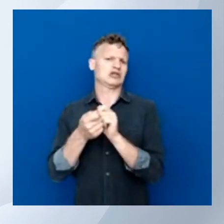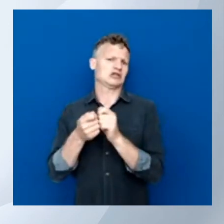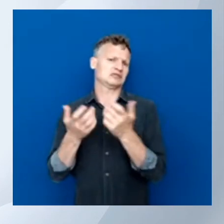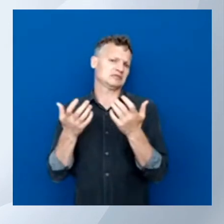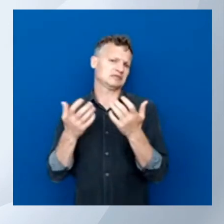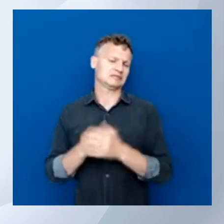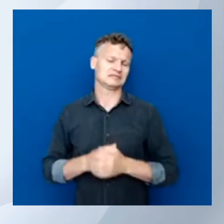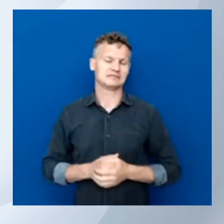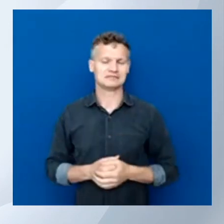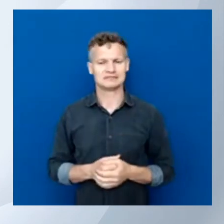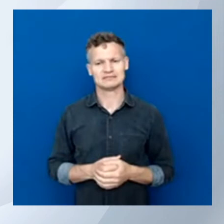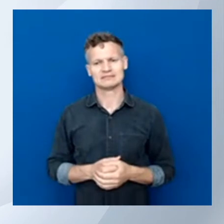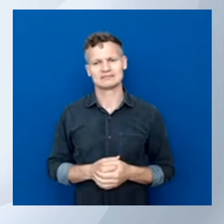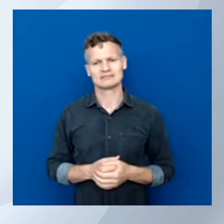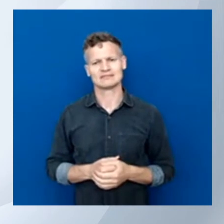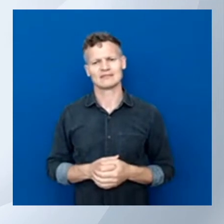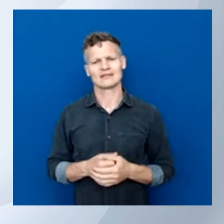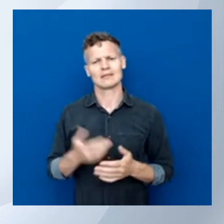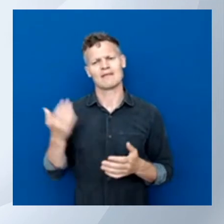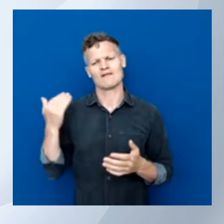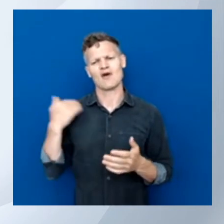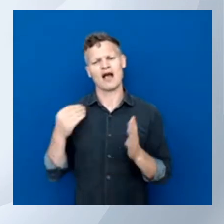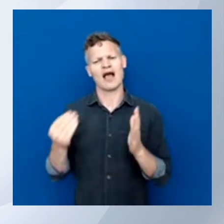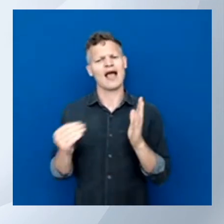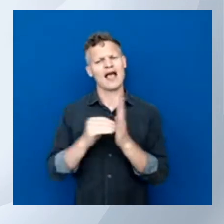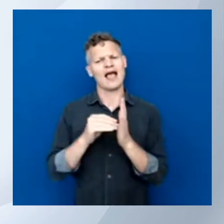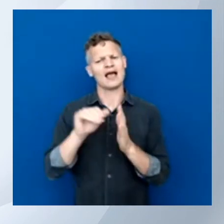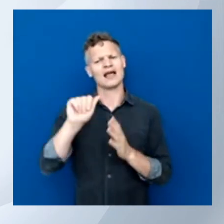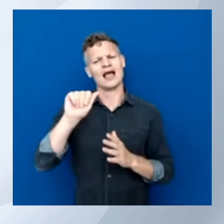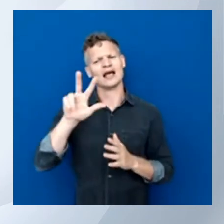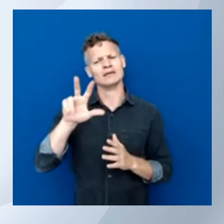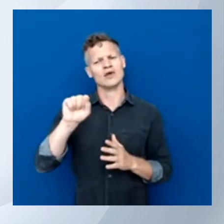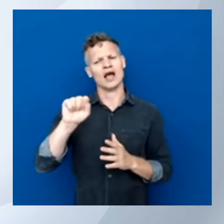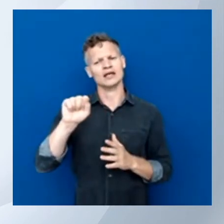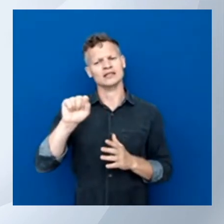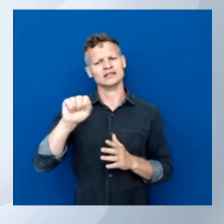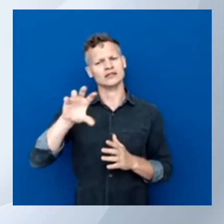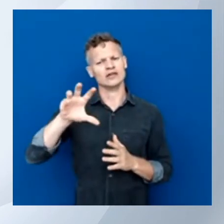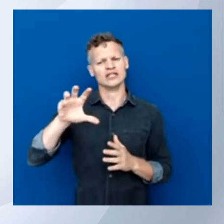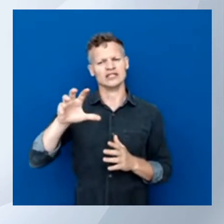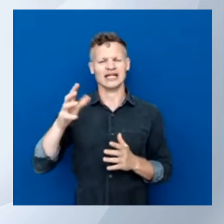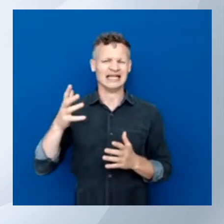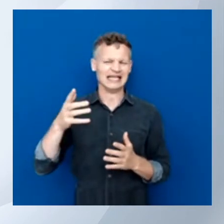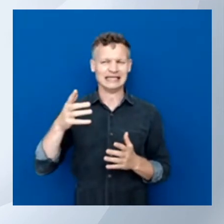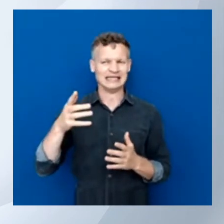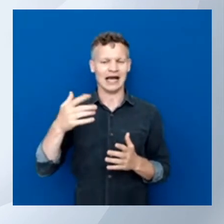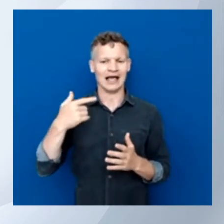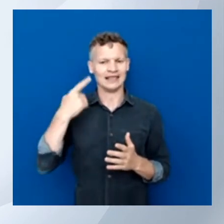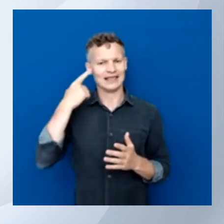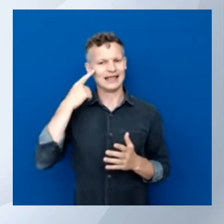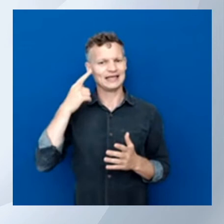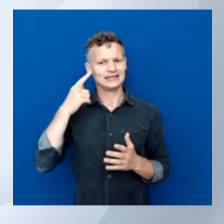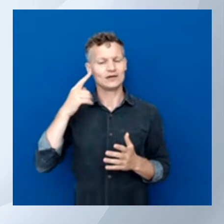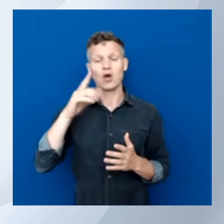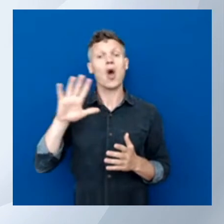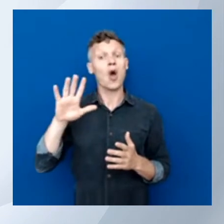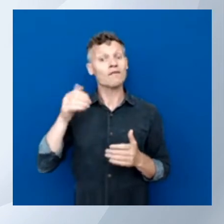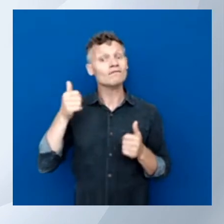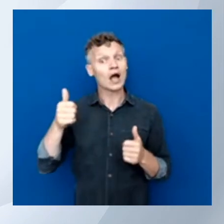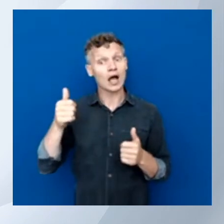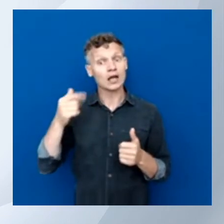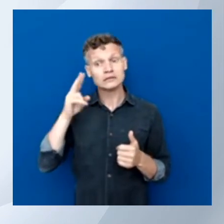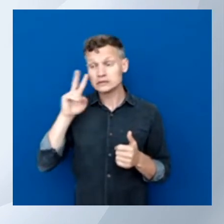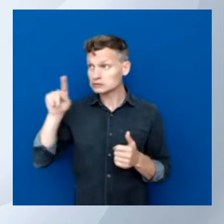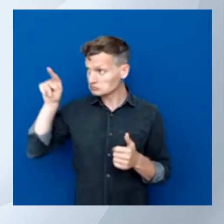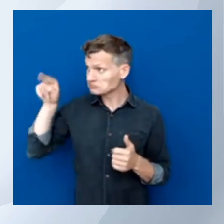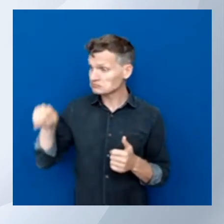when I added the AWS region. Maybe it doesn't like AWS today. Oh no, it seems to have saved it. So perhaps we could